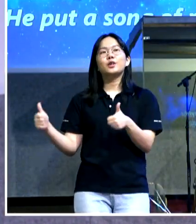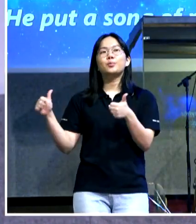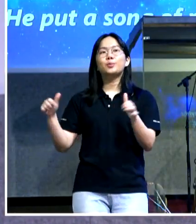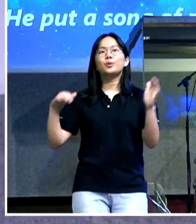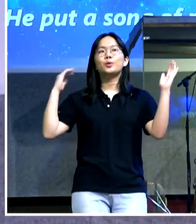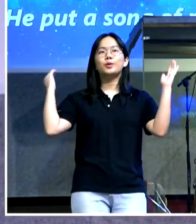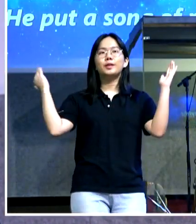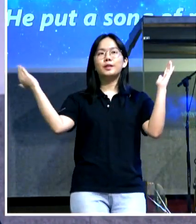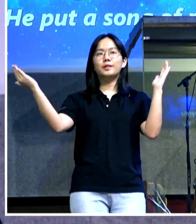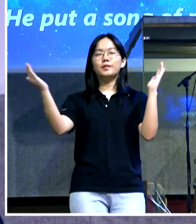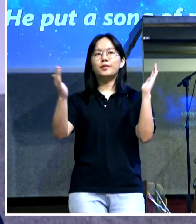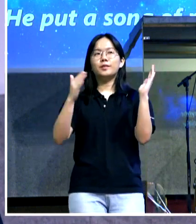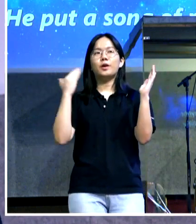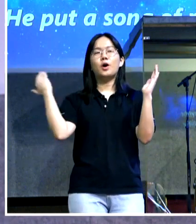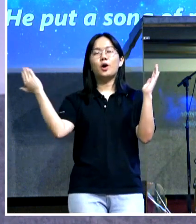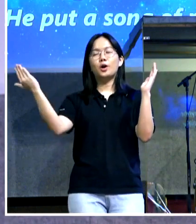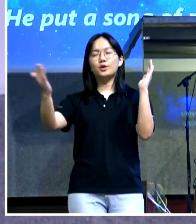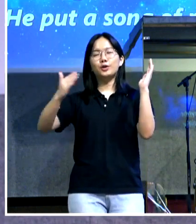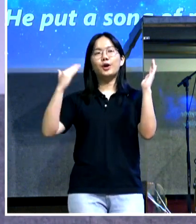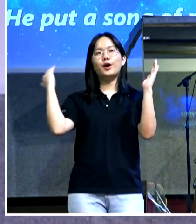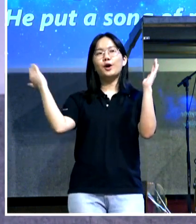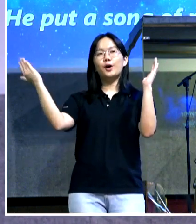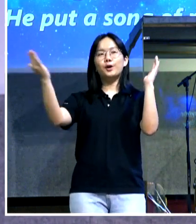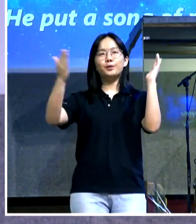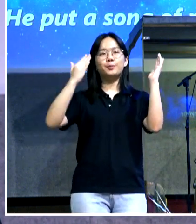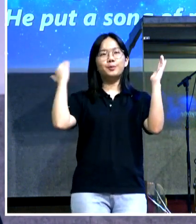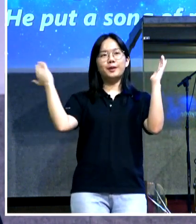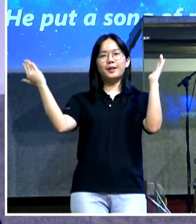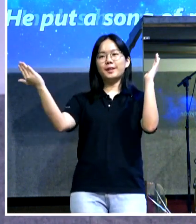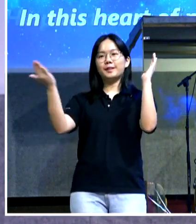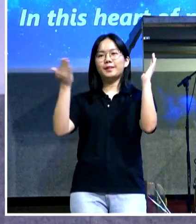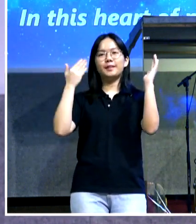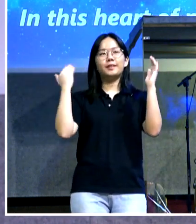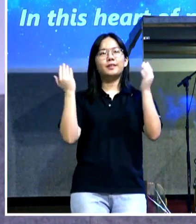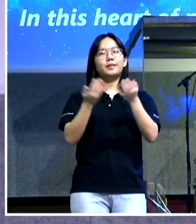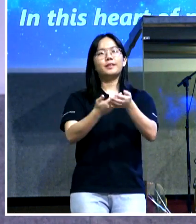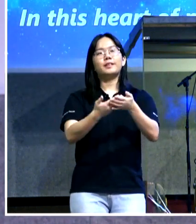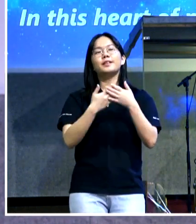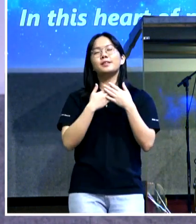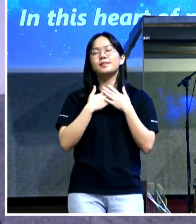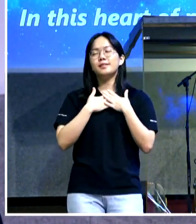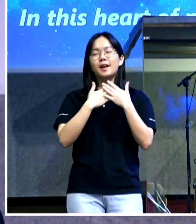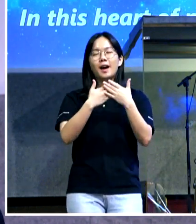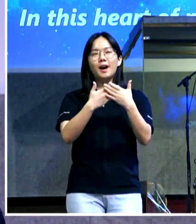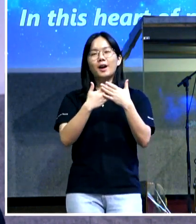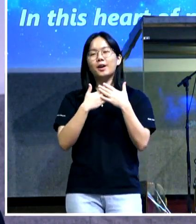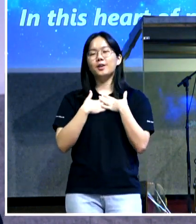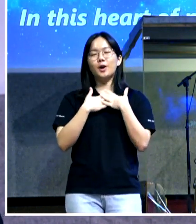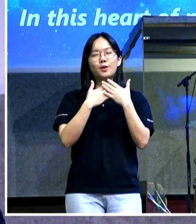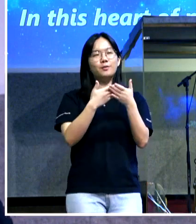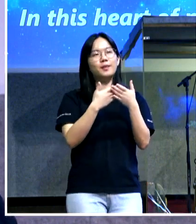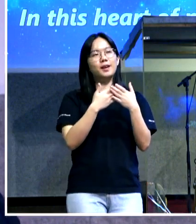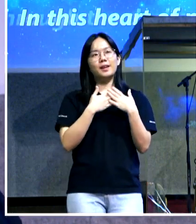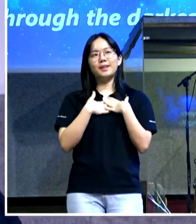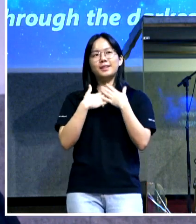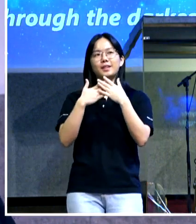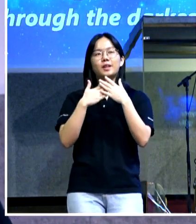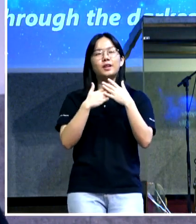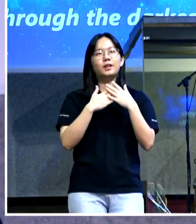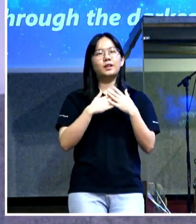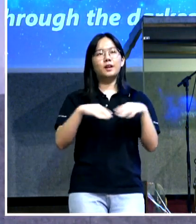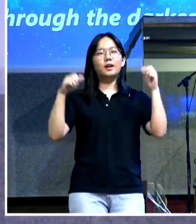He put a song of praise in this heart of